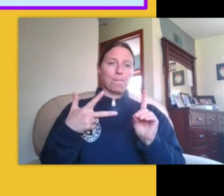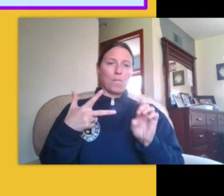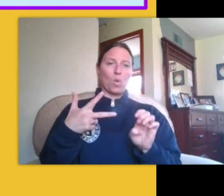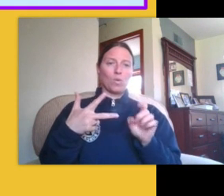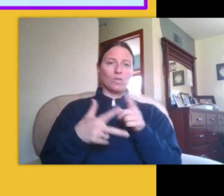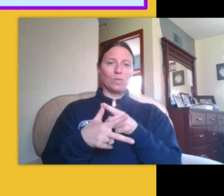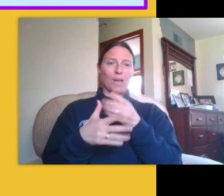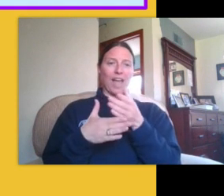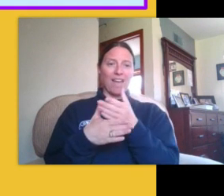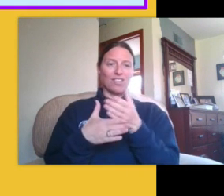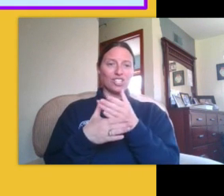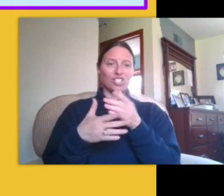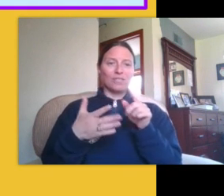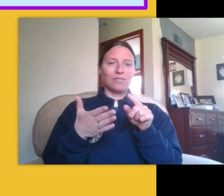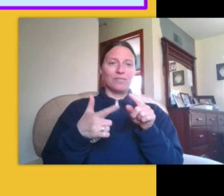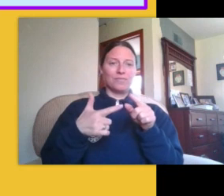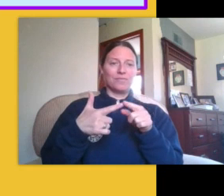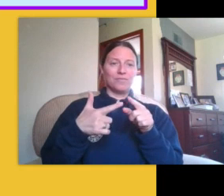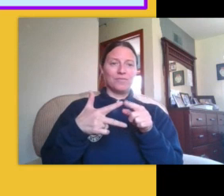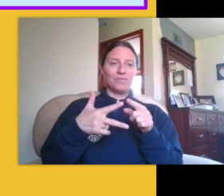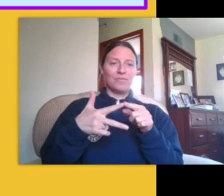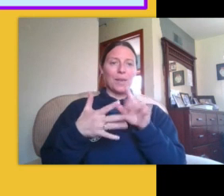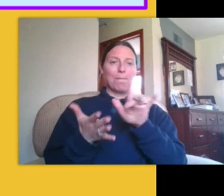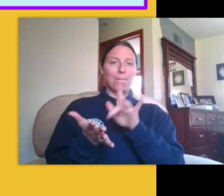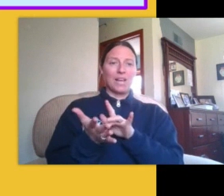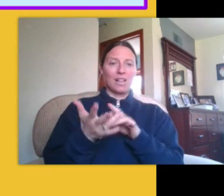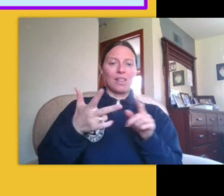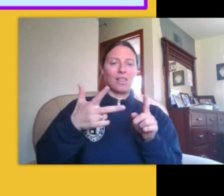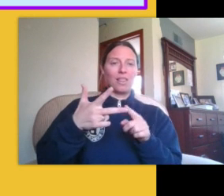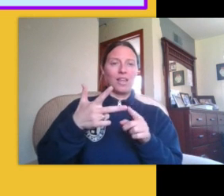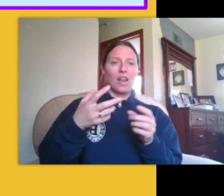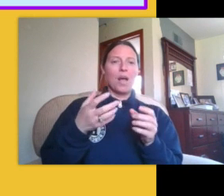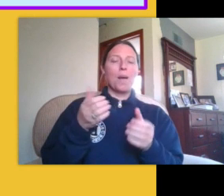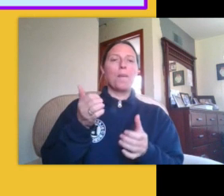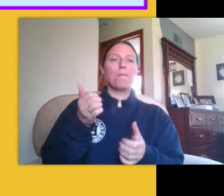test scores? And then your homework for tonight